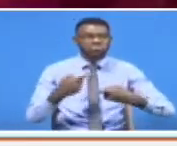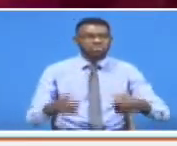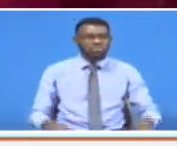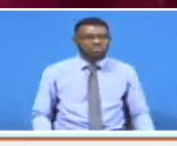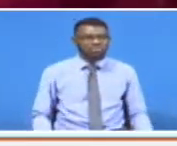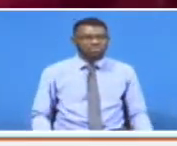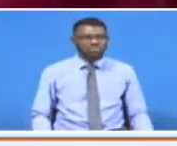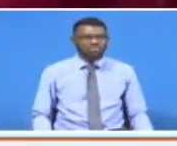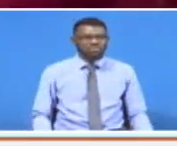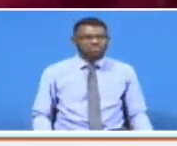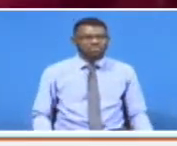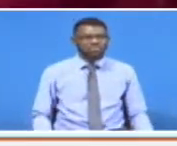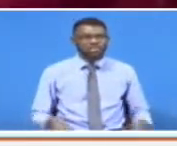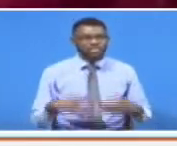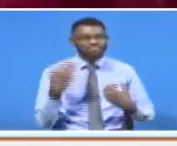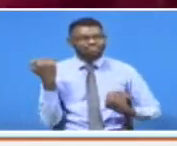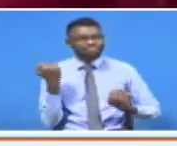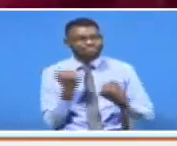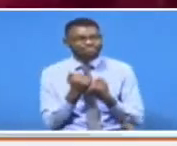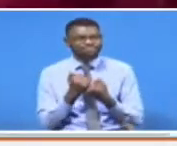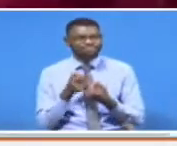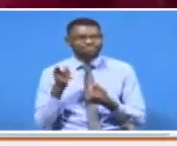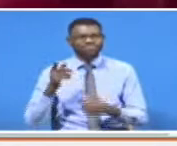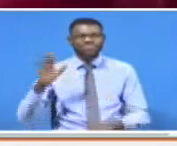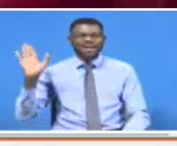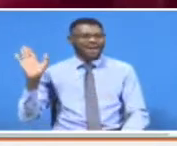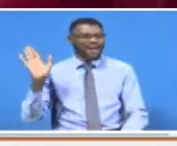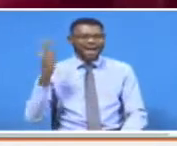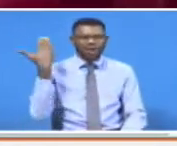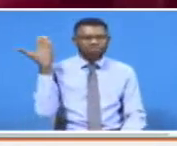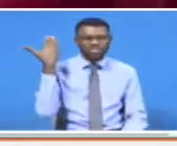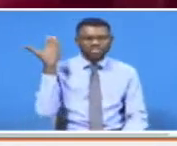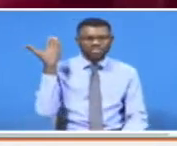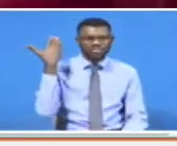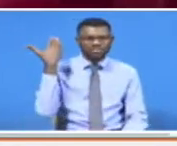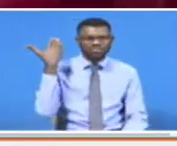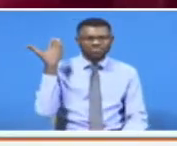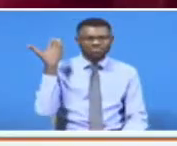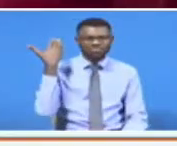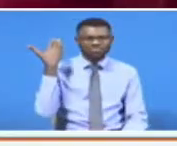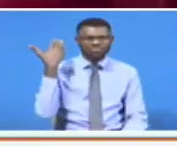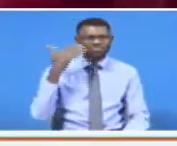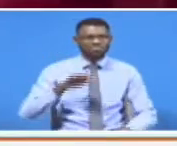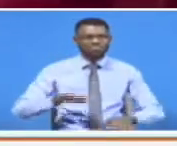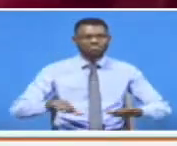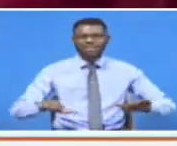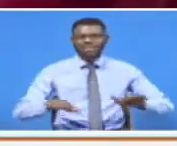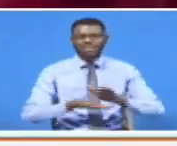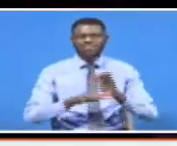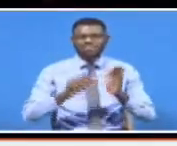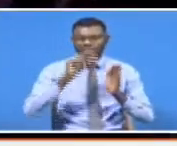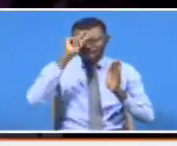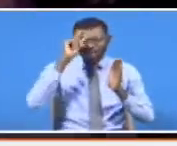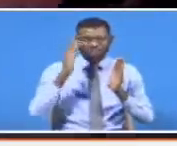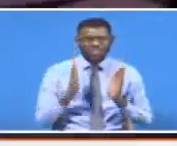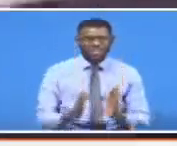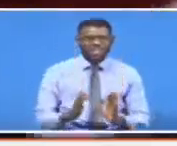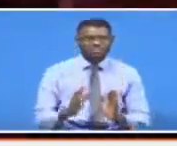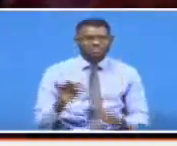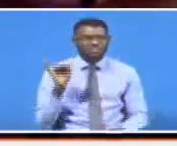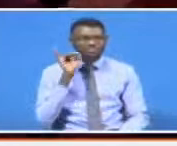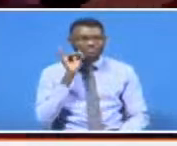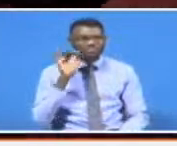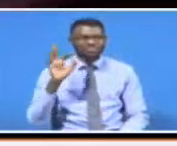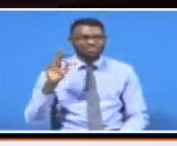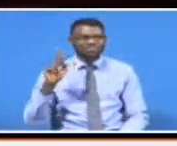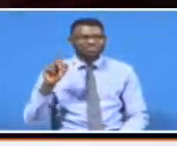tuinge mkono na tukubaliana kwamba furushwe mamlakani atoke kwenye hali mamlaka ya naibu wa ugavana. Emmanuel Toe,